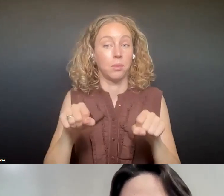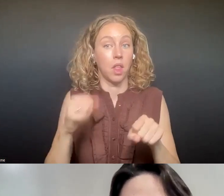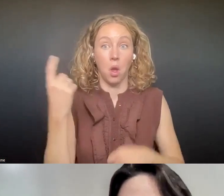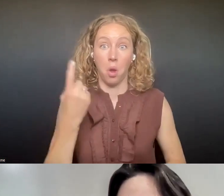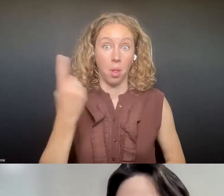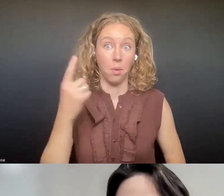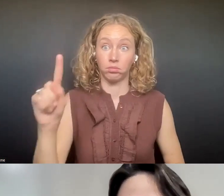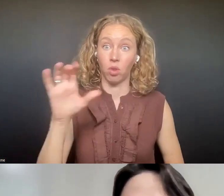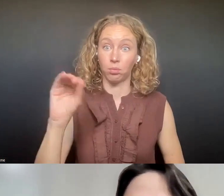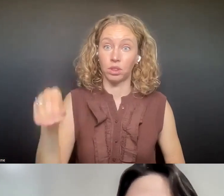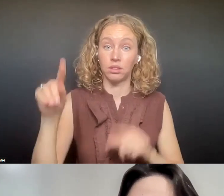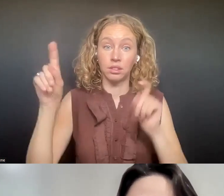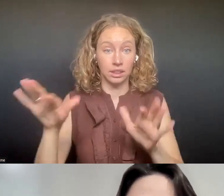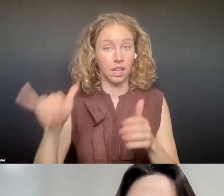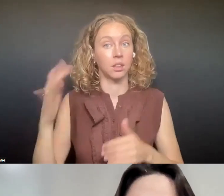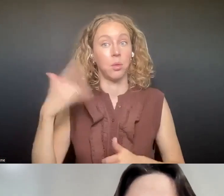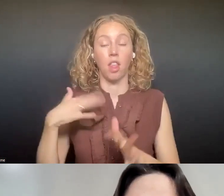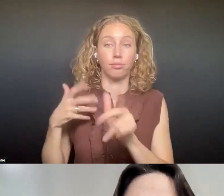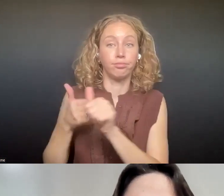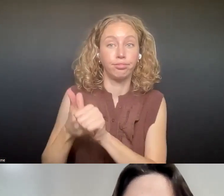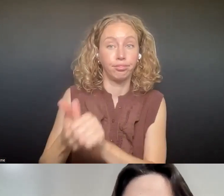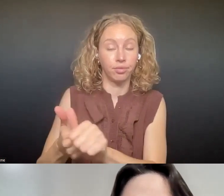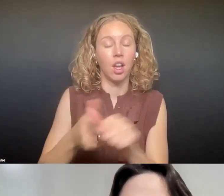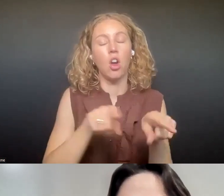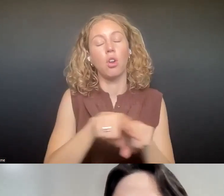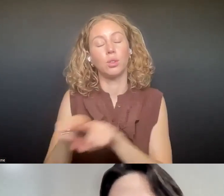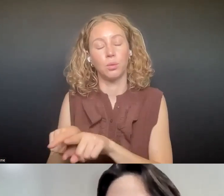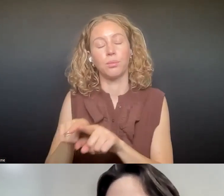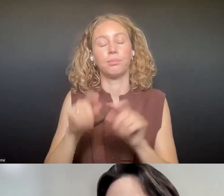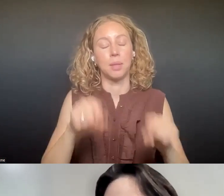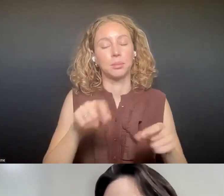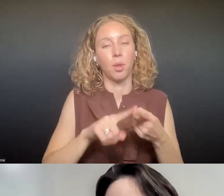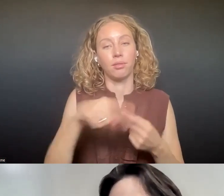kits and that's why they don't have any. It's also possible they destroyed them.